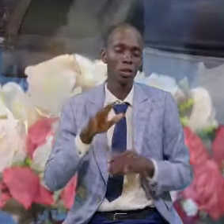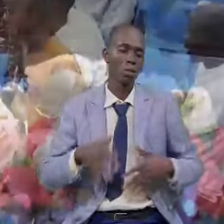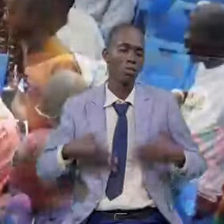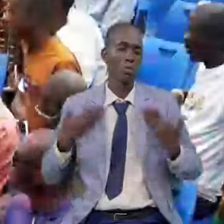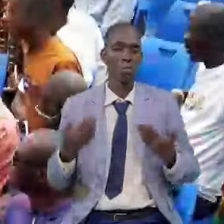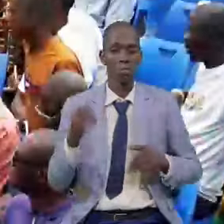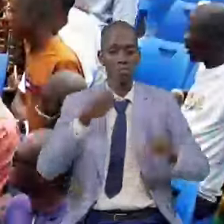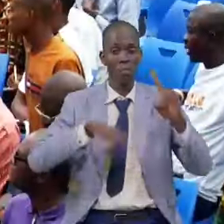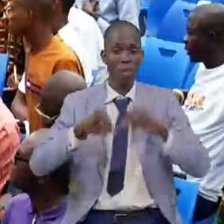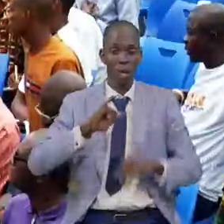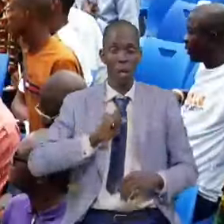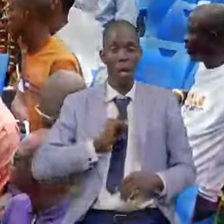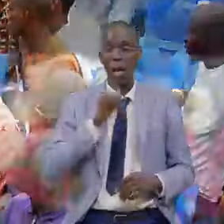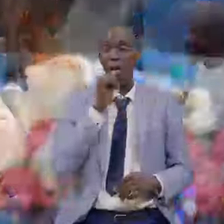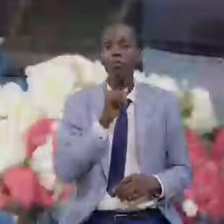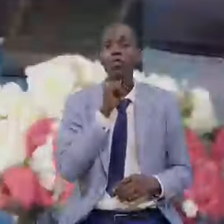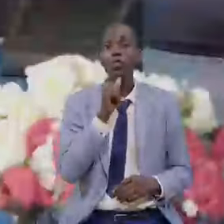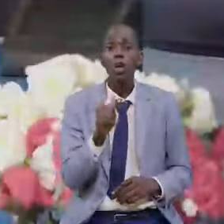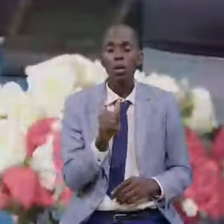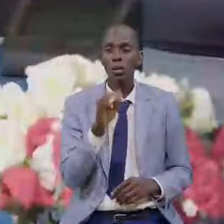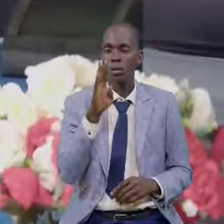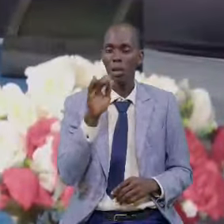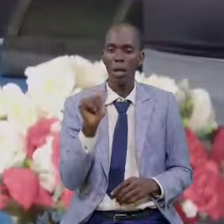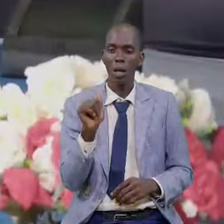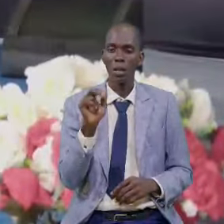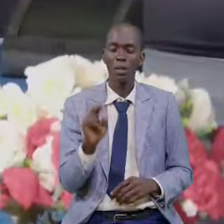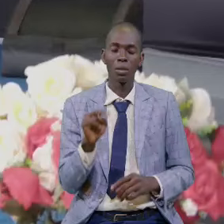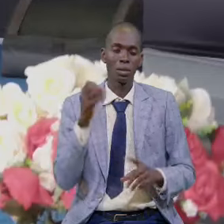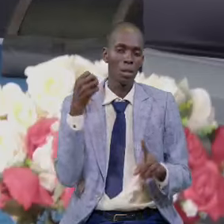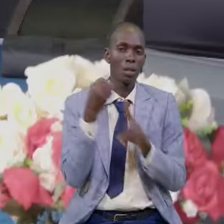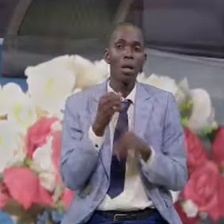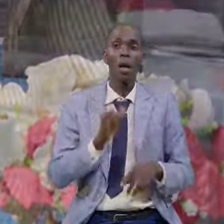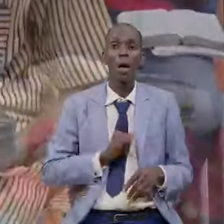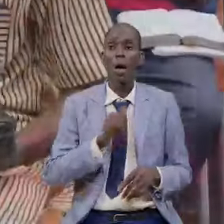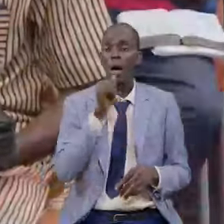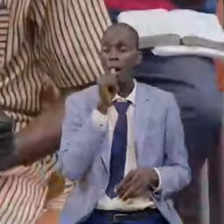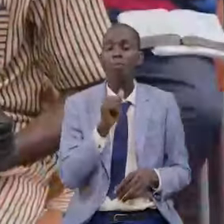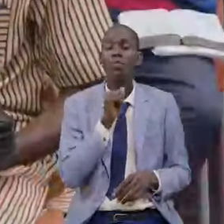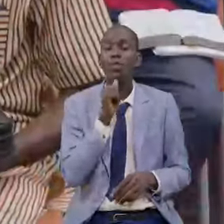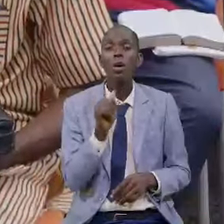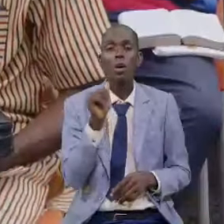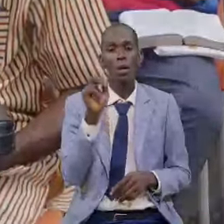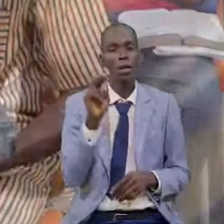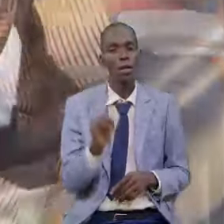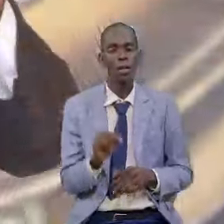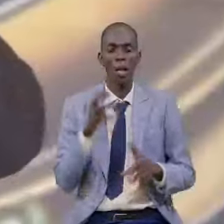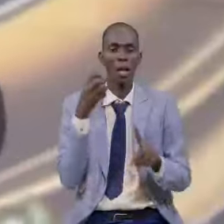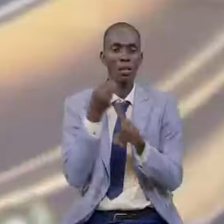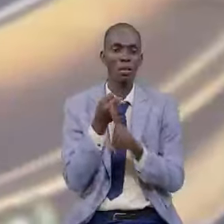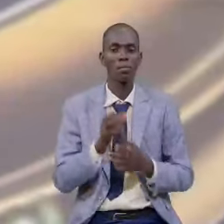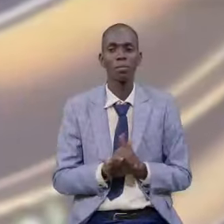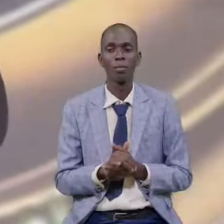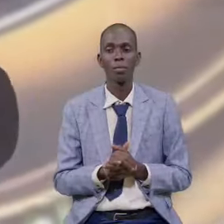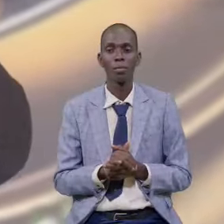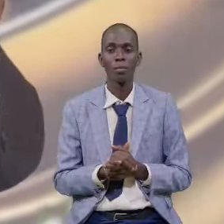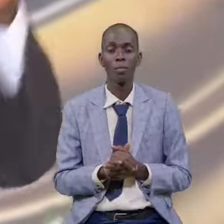accident. I said, I am not an accident. And so there must